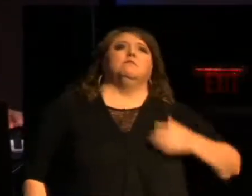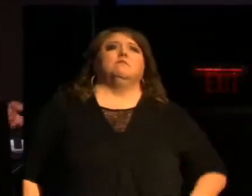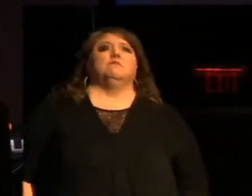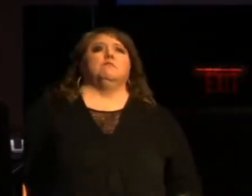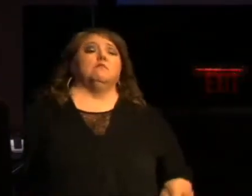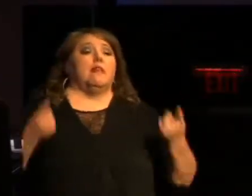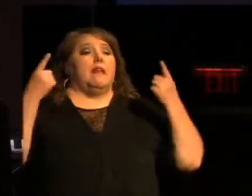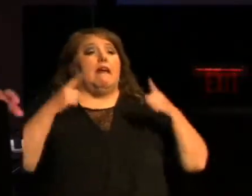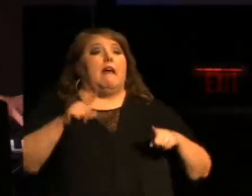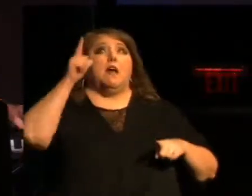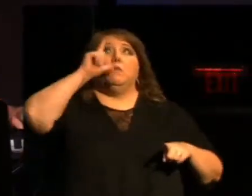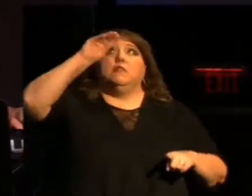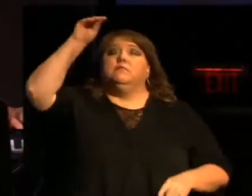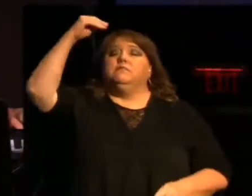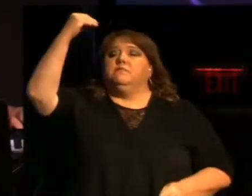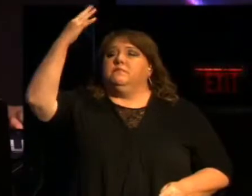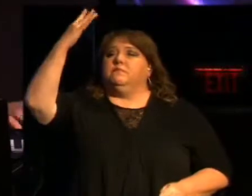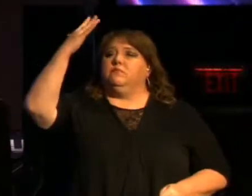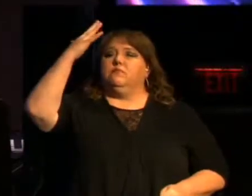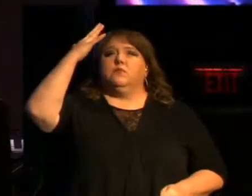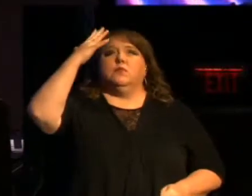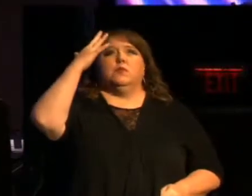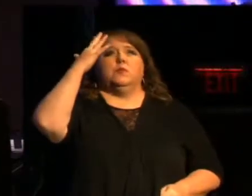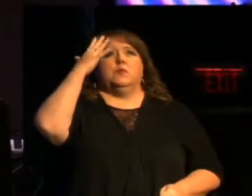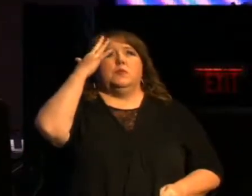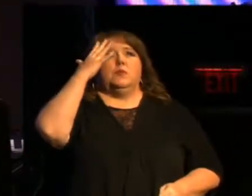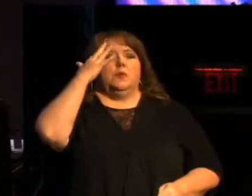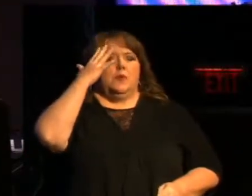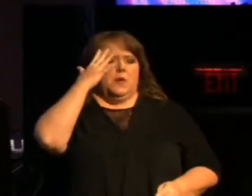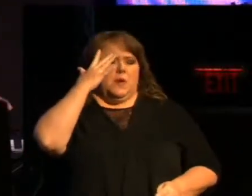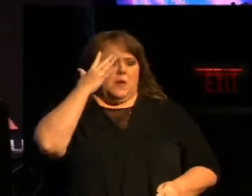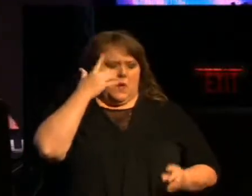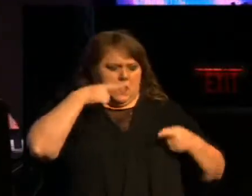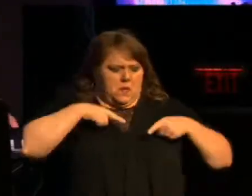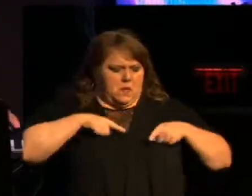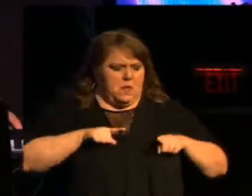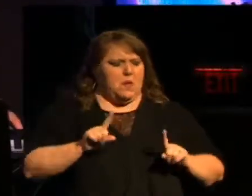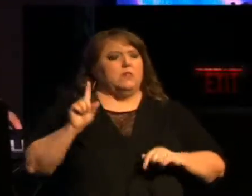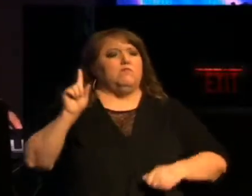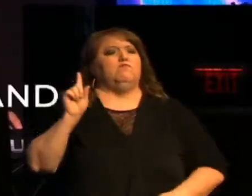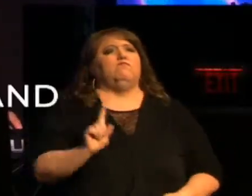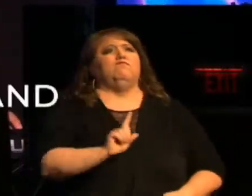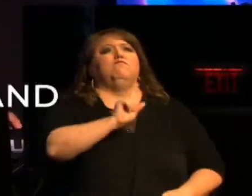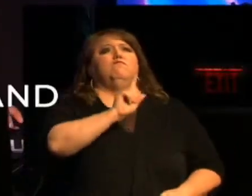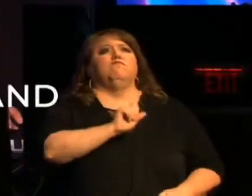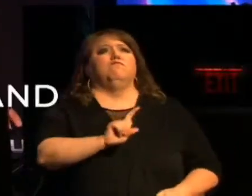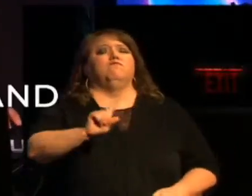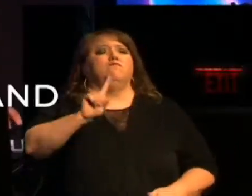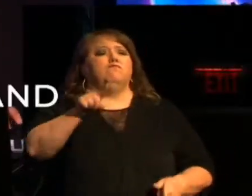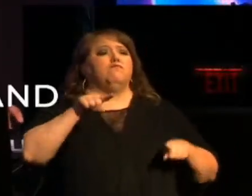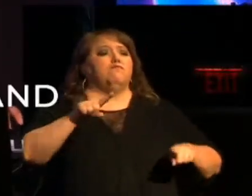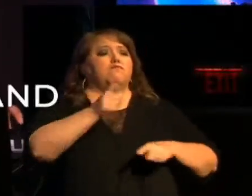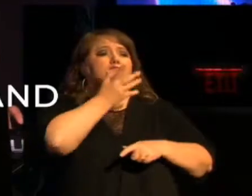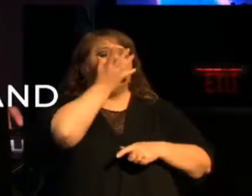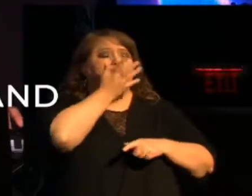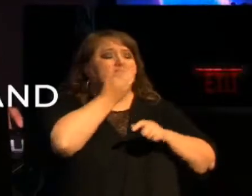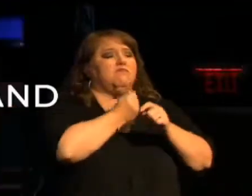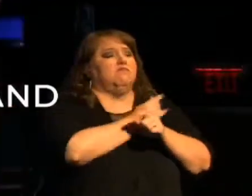When the sun came shining and I was strolling, and the wheat fields